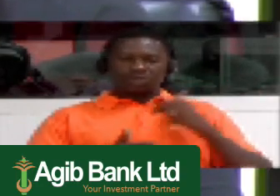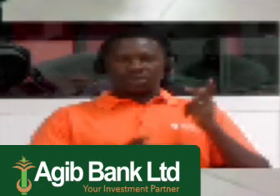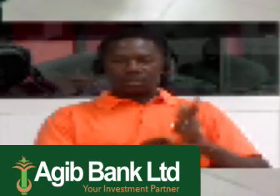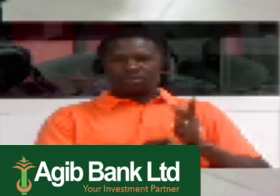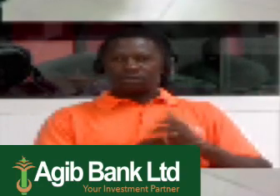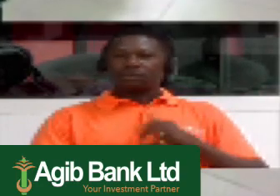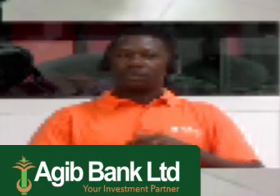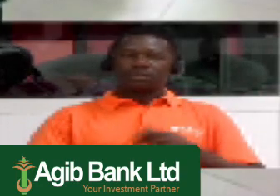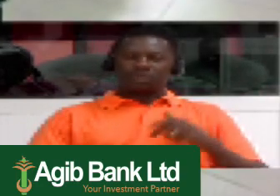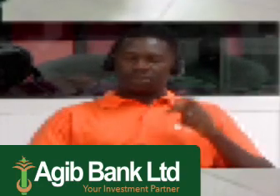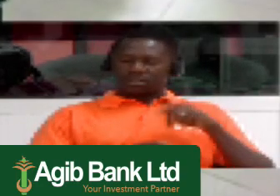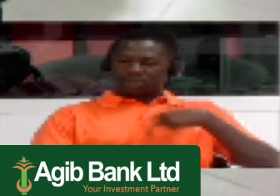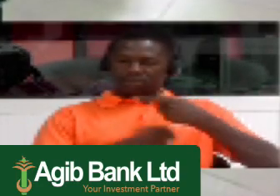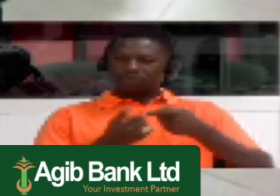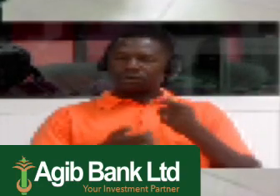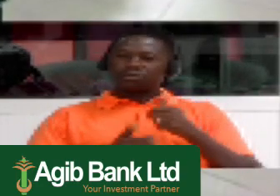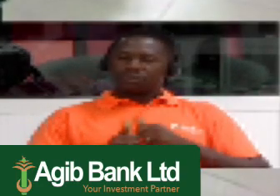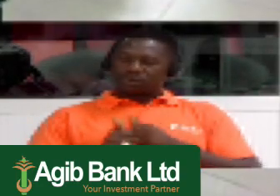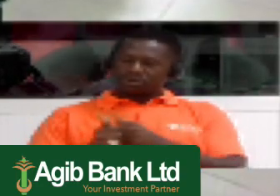in?